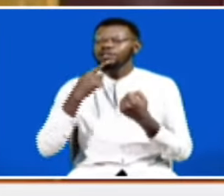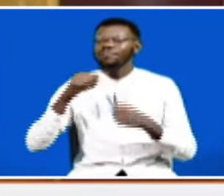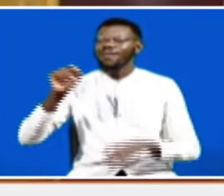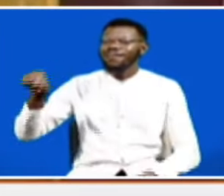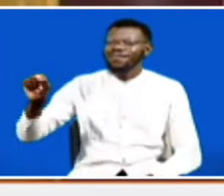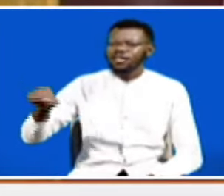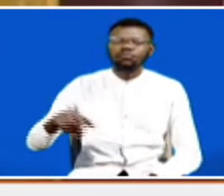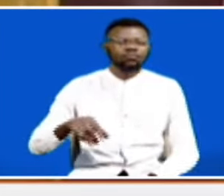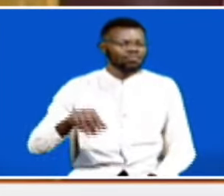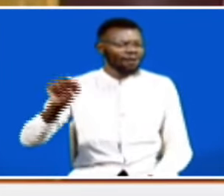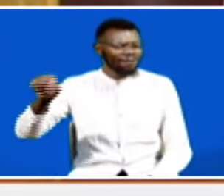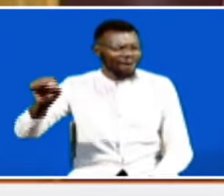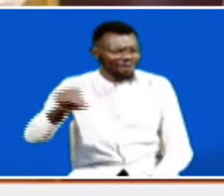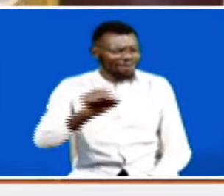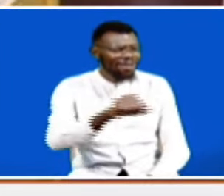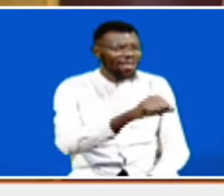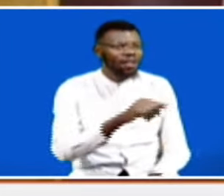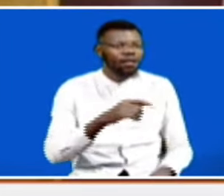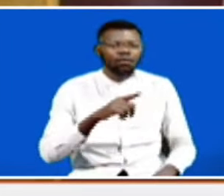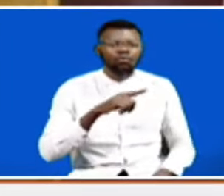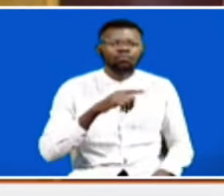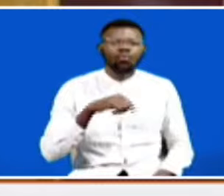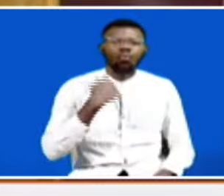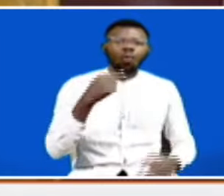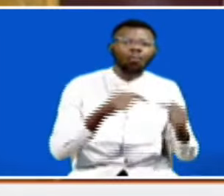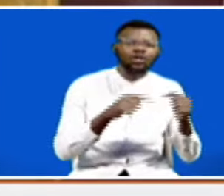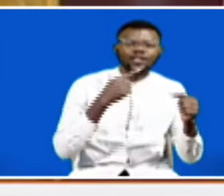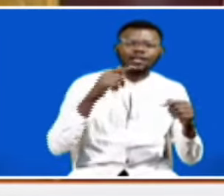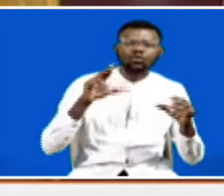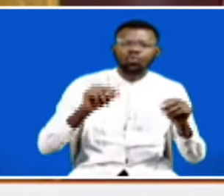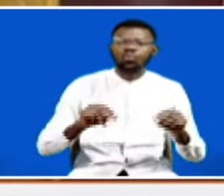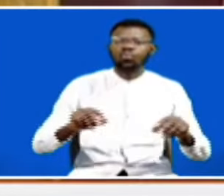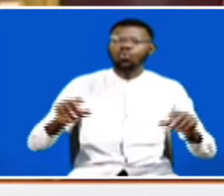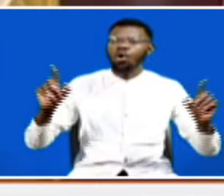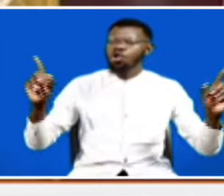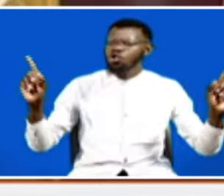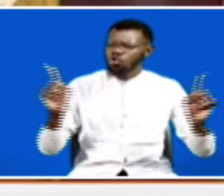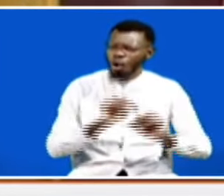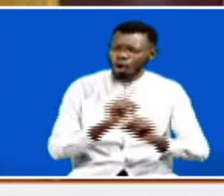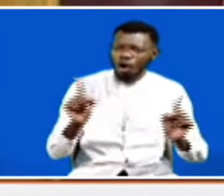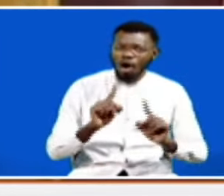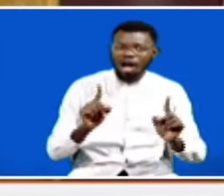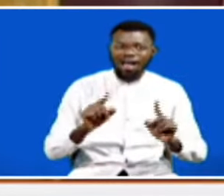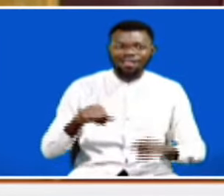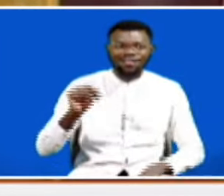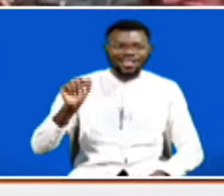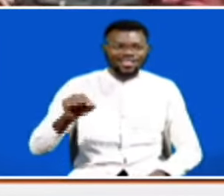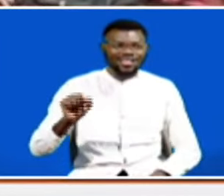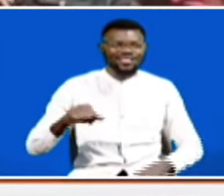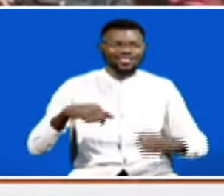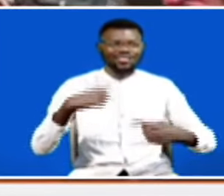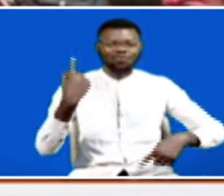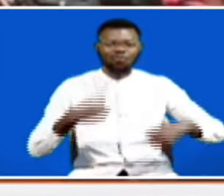aye? Aye. Will as many of that opinion say nay? Nay. The ayes have it.